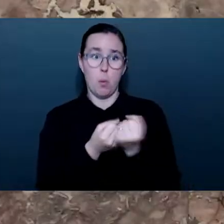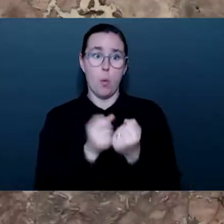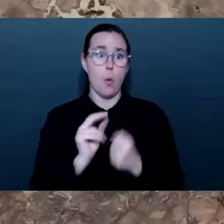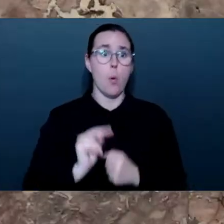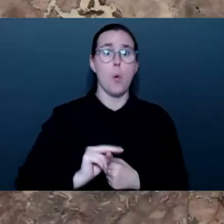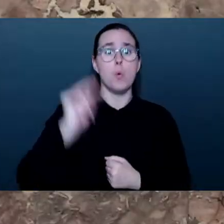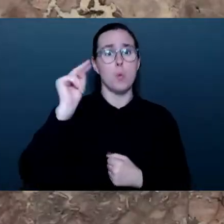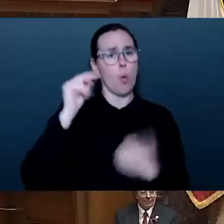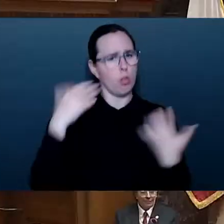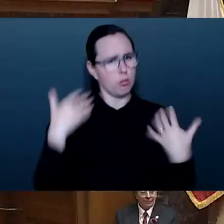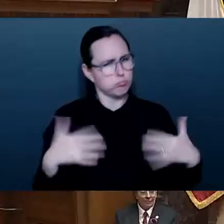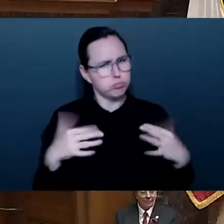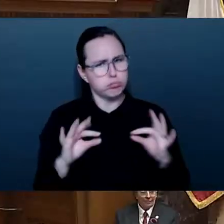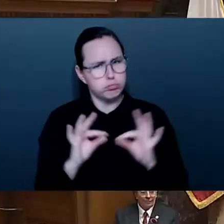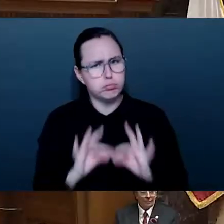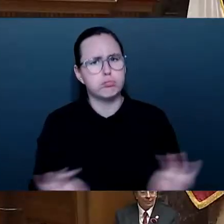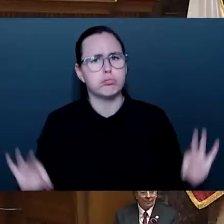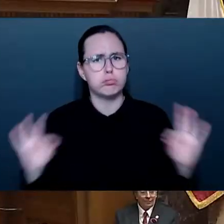to do just that.